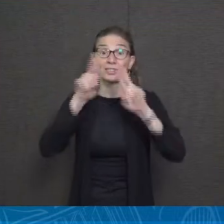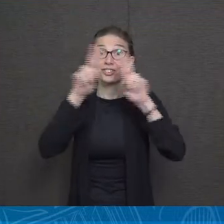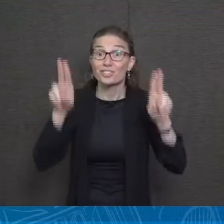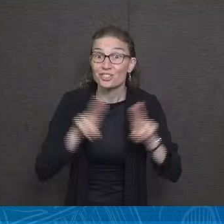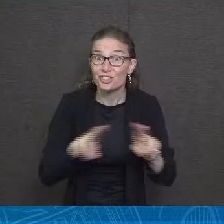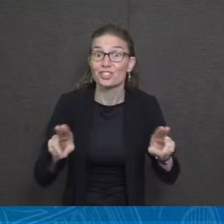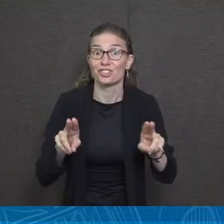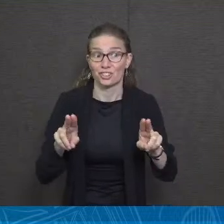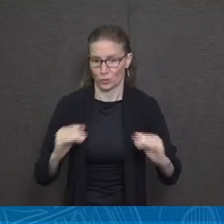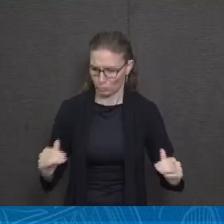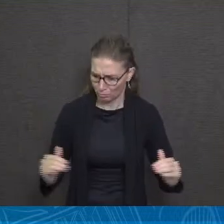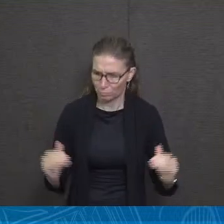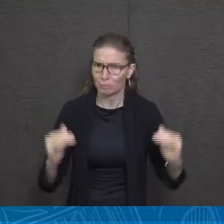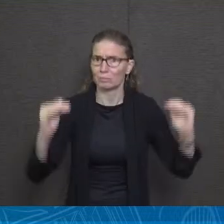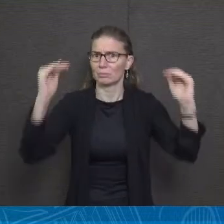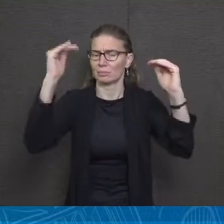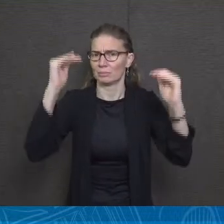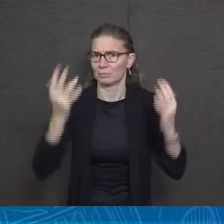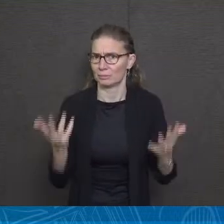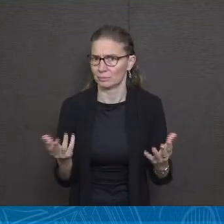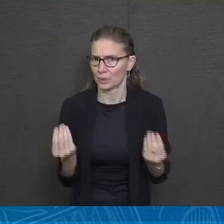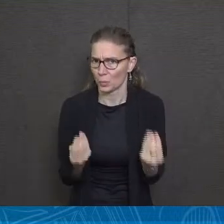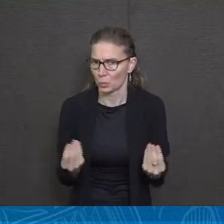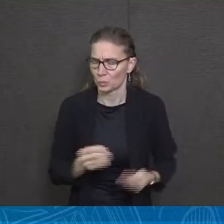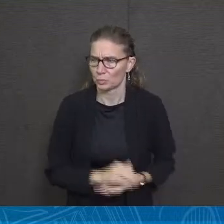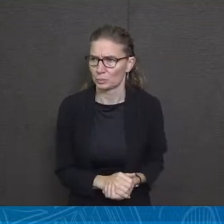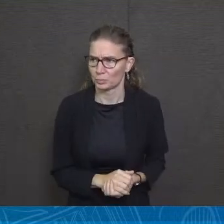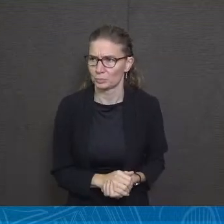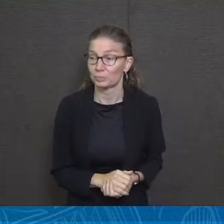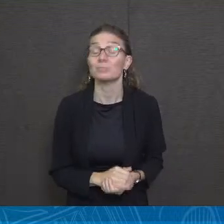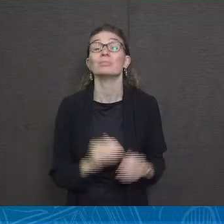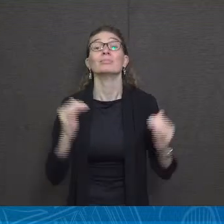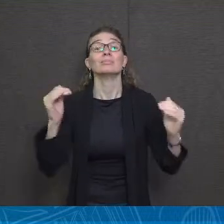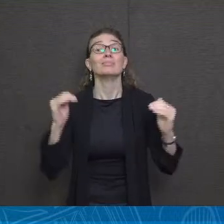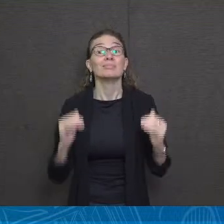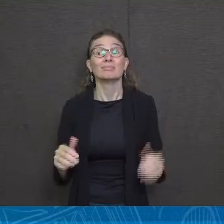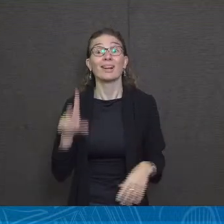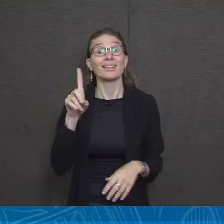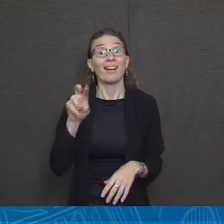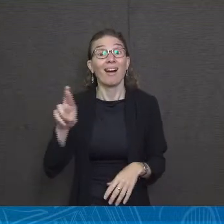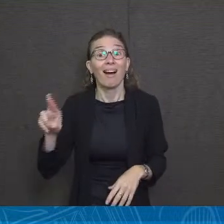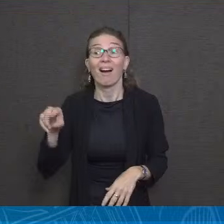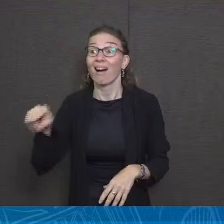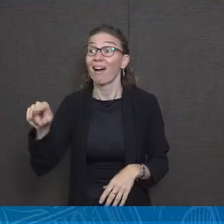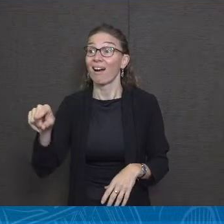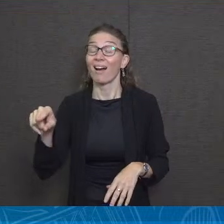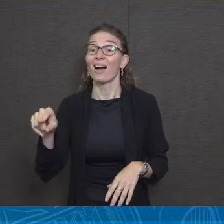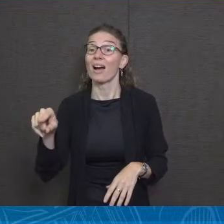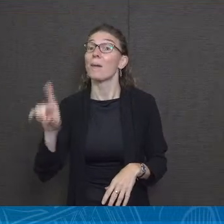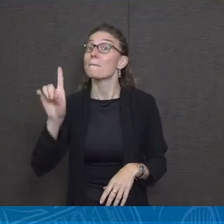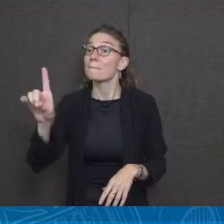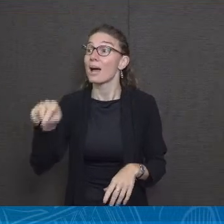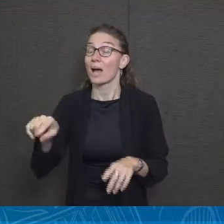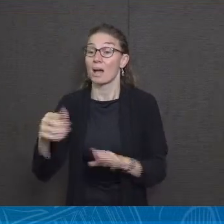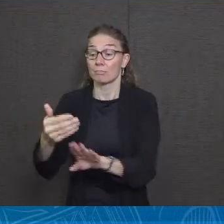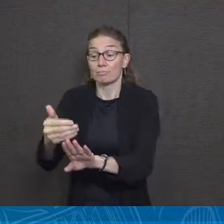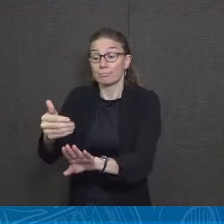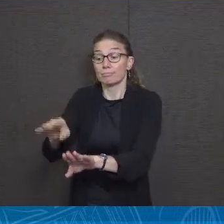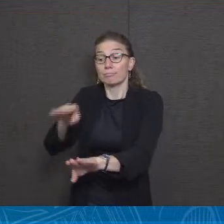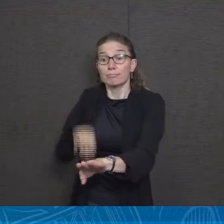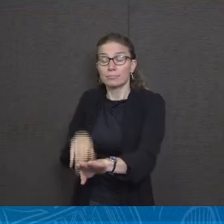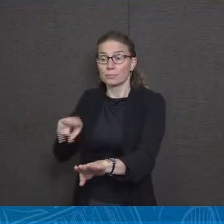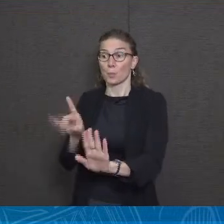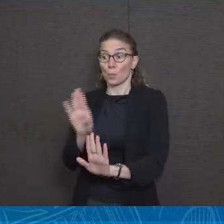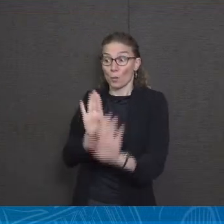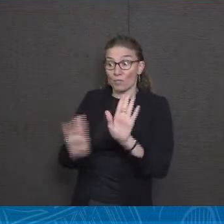of going beyond disaster. What does it mean to legislate for prevention? So a few questions